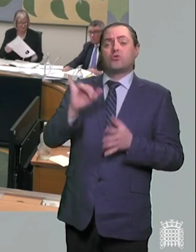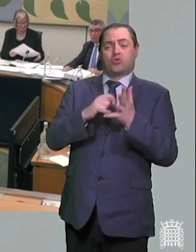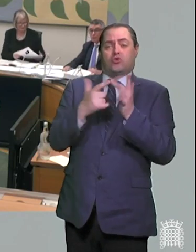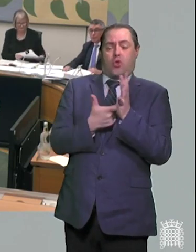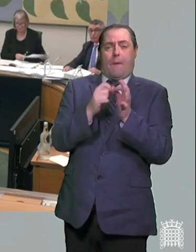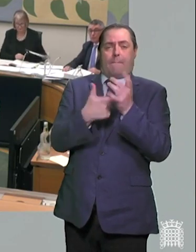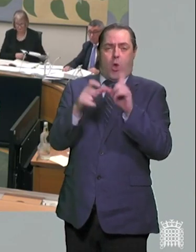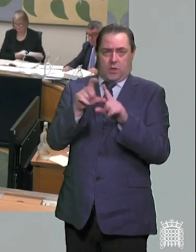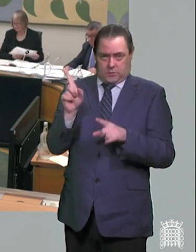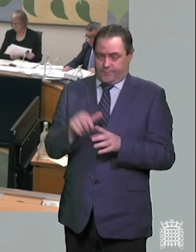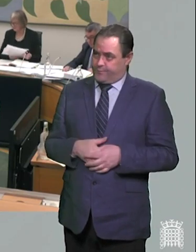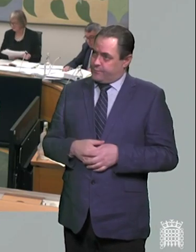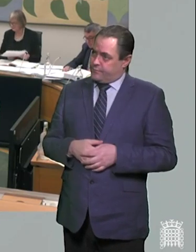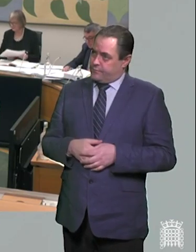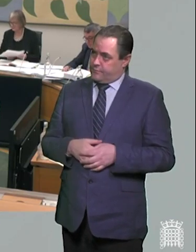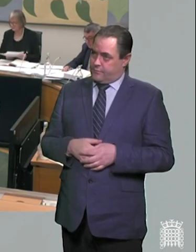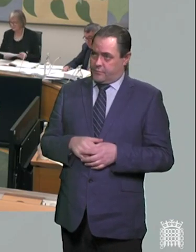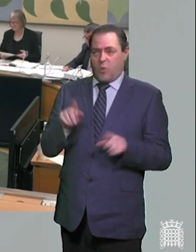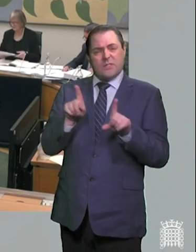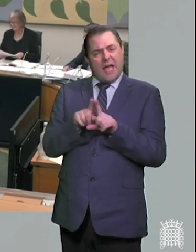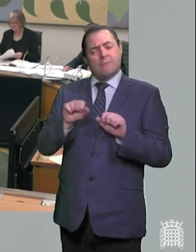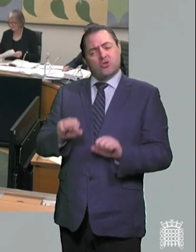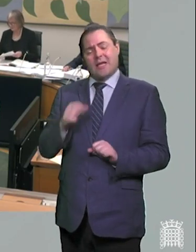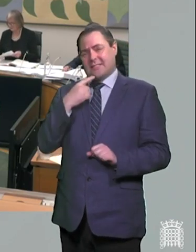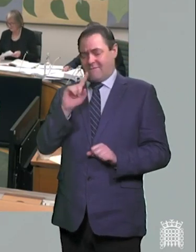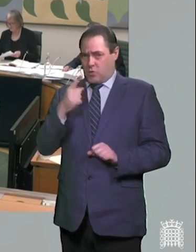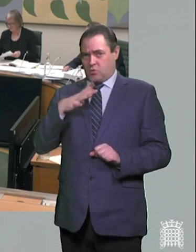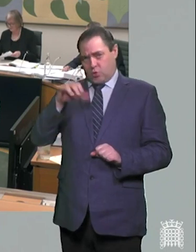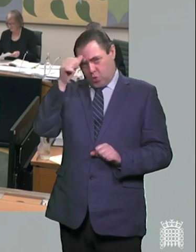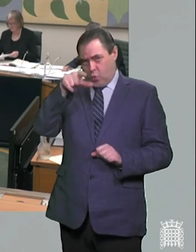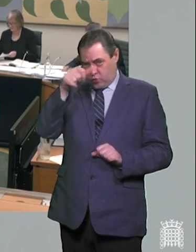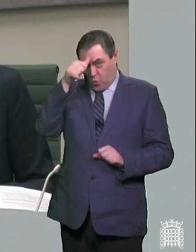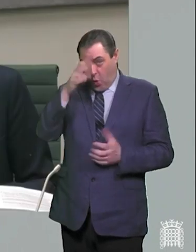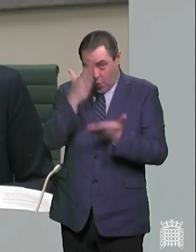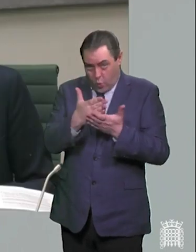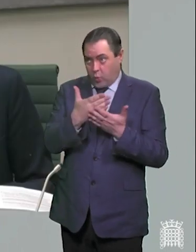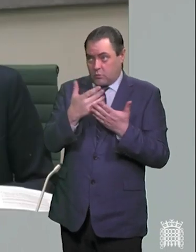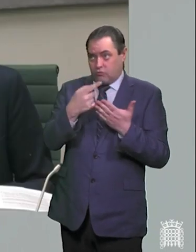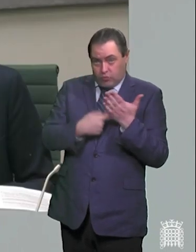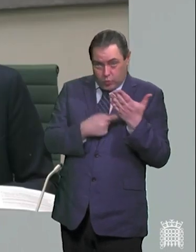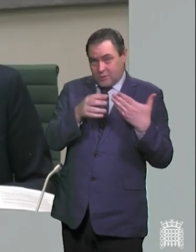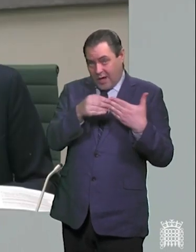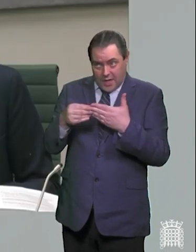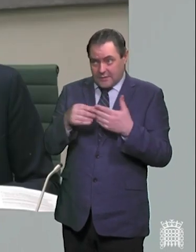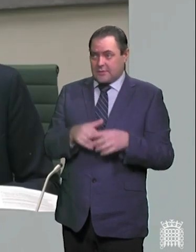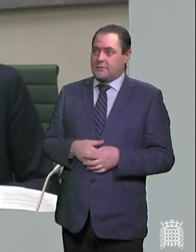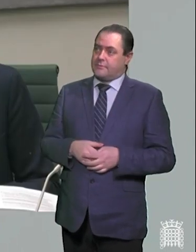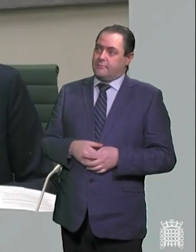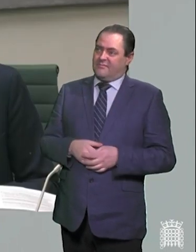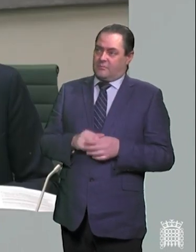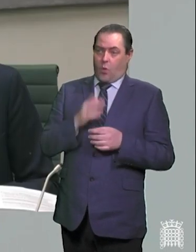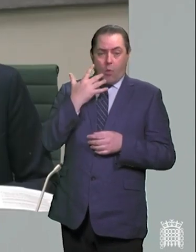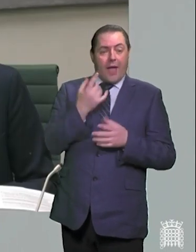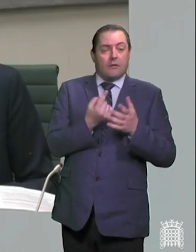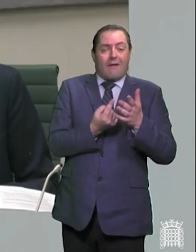the Chair described, we will first consider what knowledge you had of the rules and guidance in place at the time of each of the events